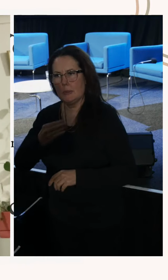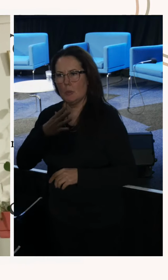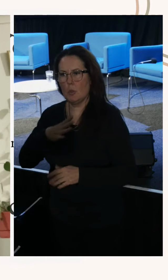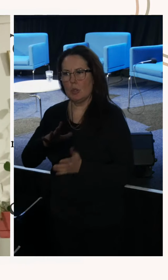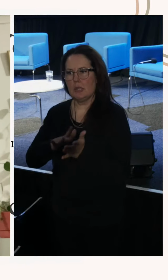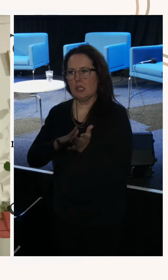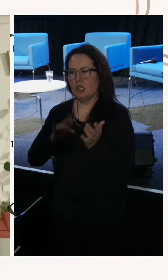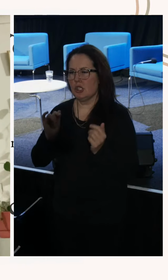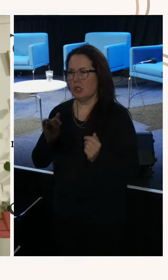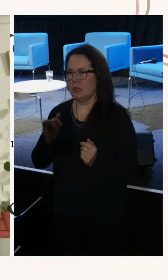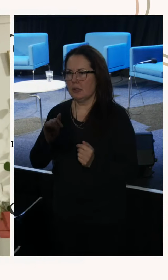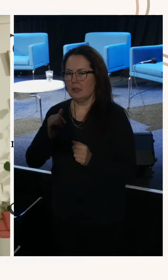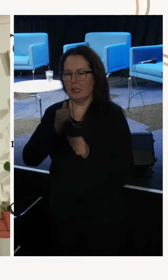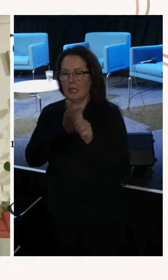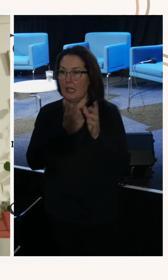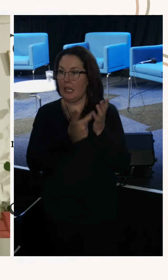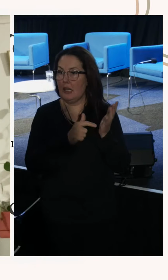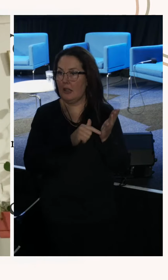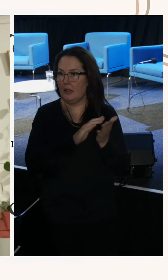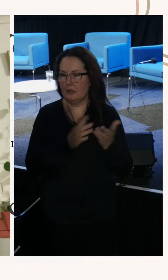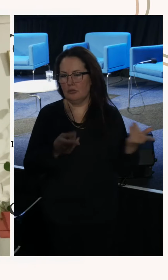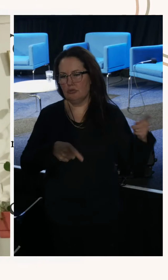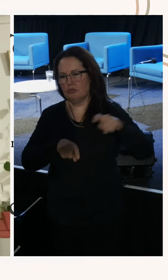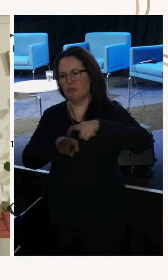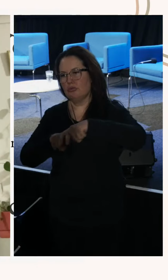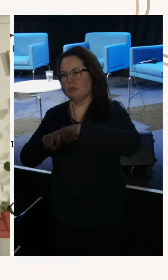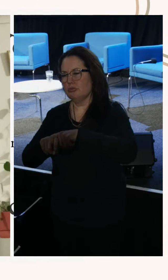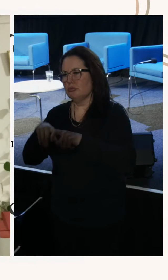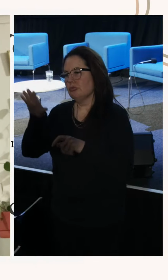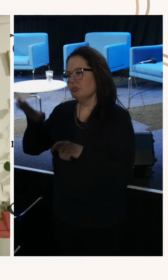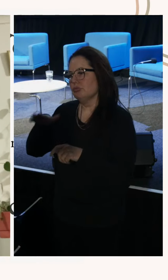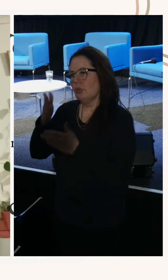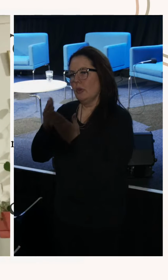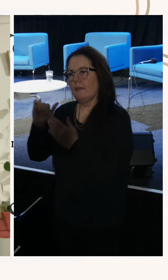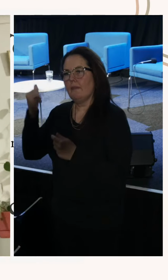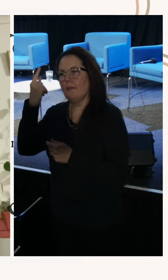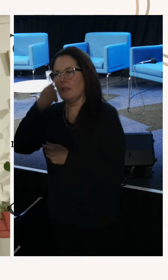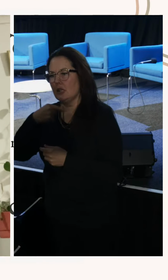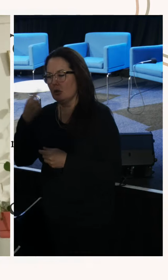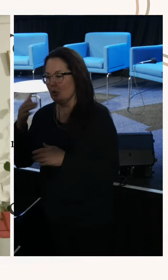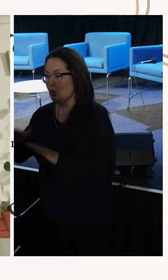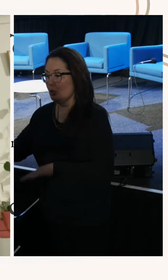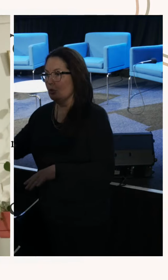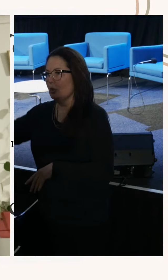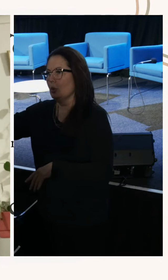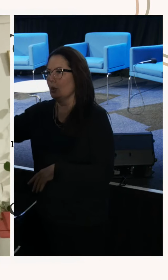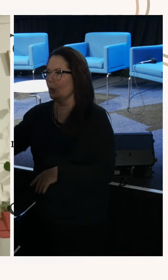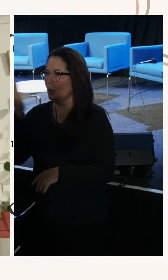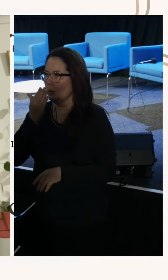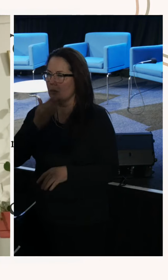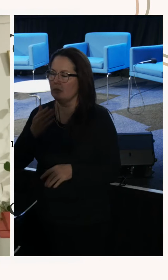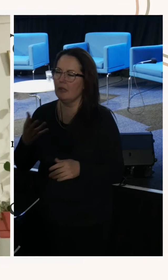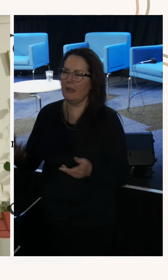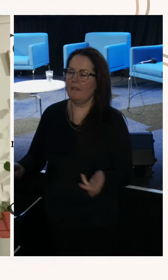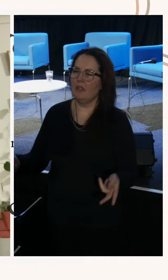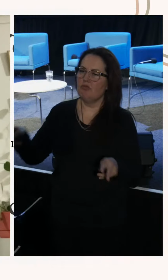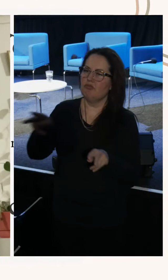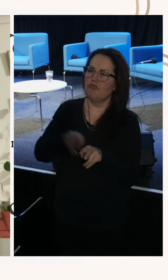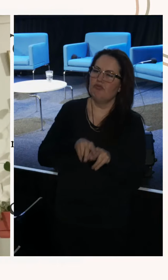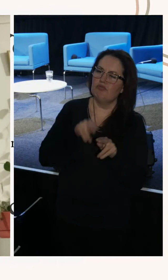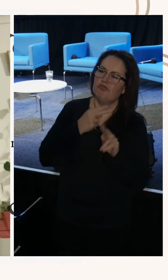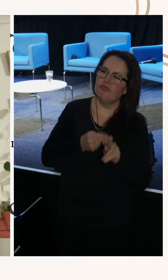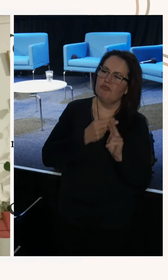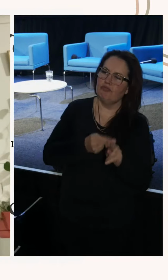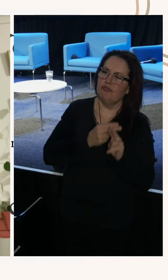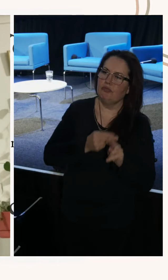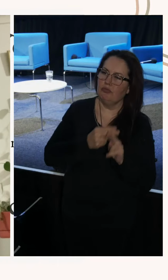stood next to Miriam. He wound his leg around her leg and stroked her face. All 3 children were at school. They lay down and had a noisy fuck.